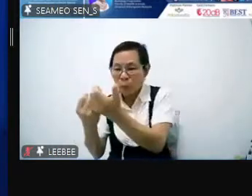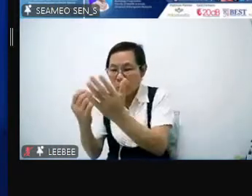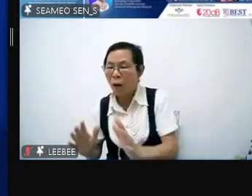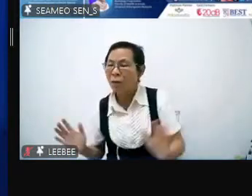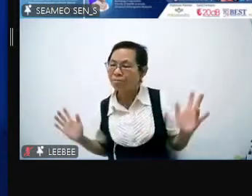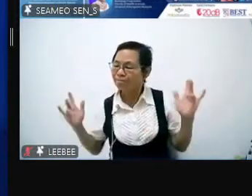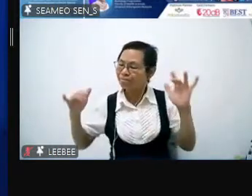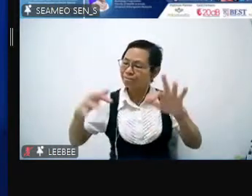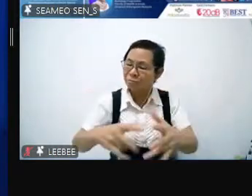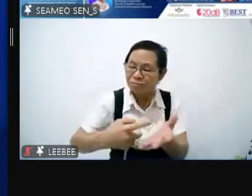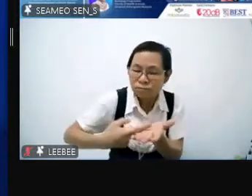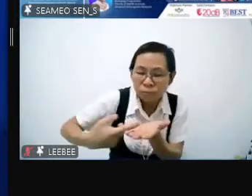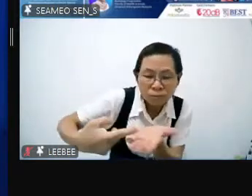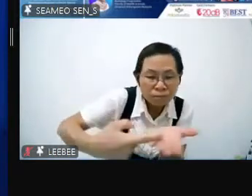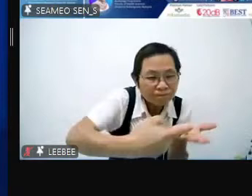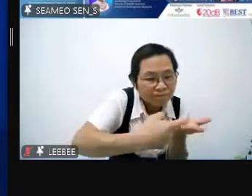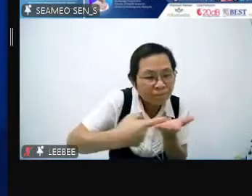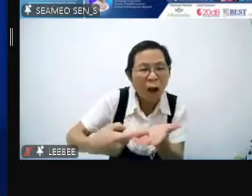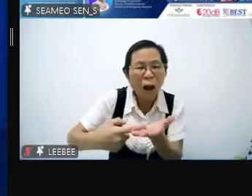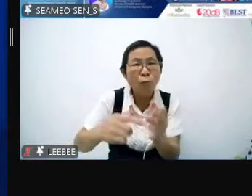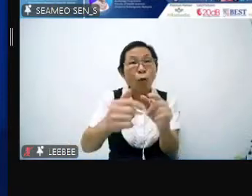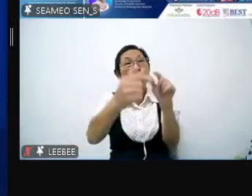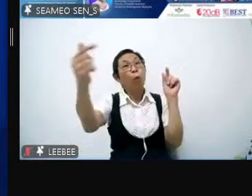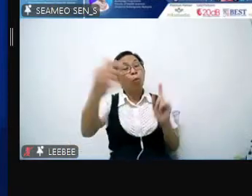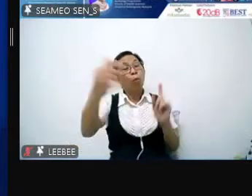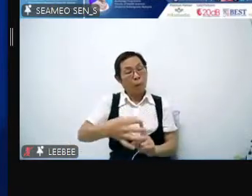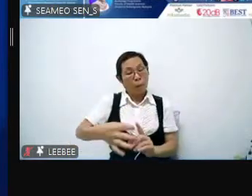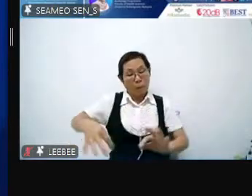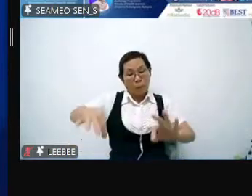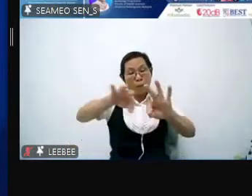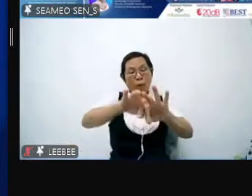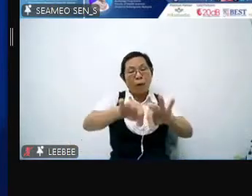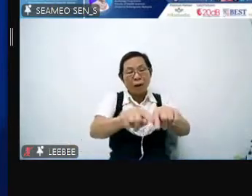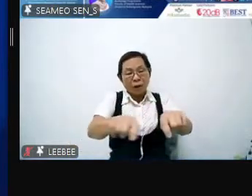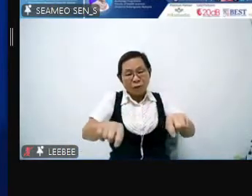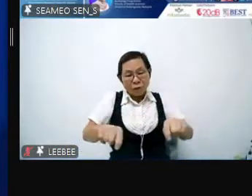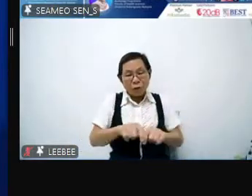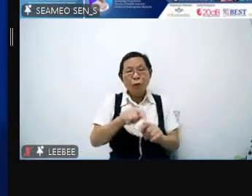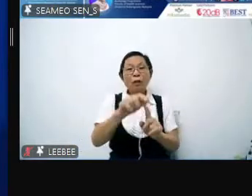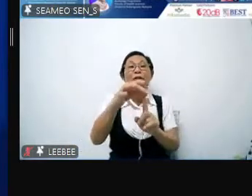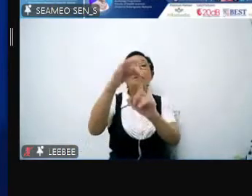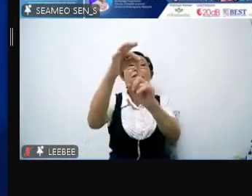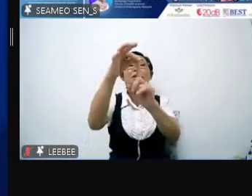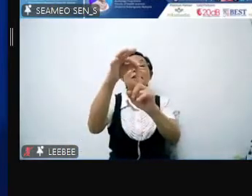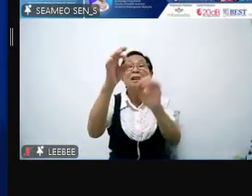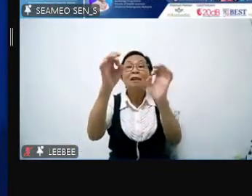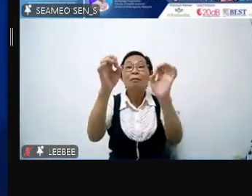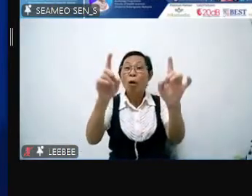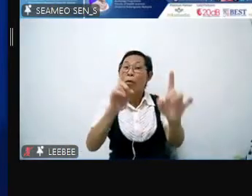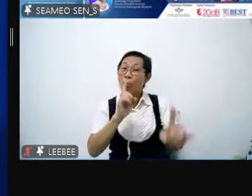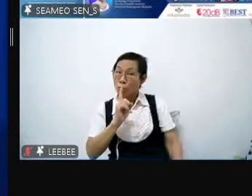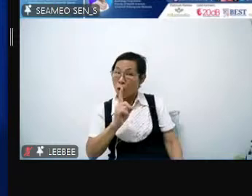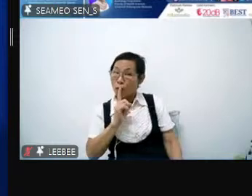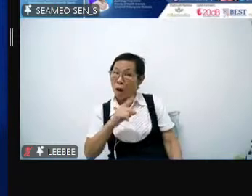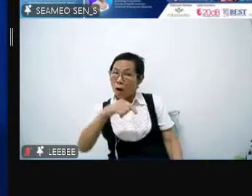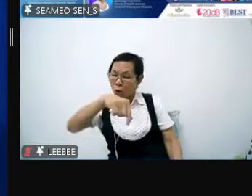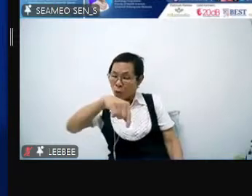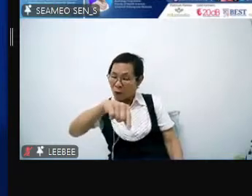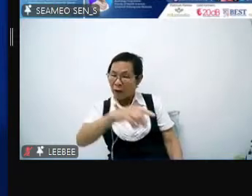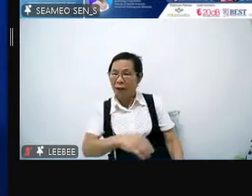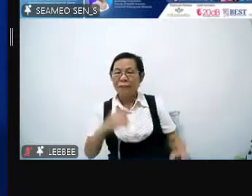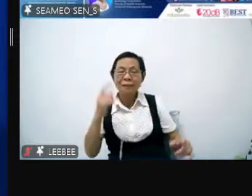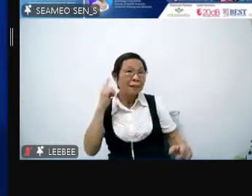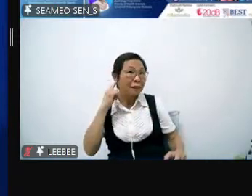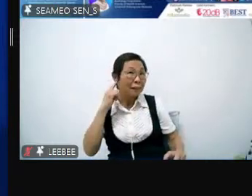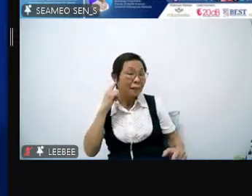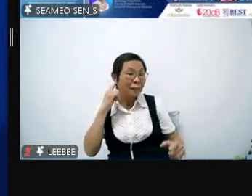an issue that holds great significance in the field of special education, ensuring quality hearing healthcare for